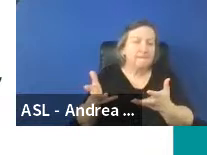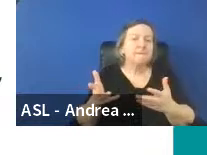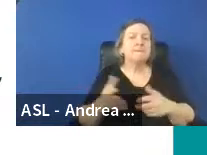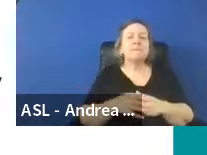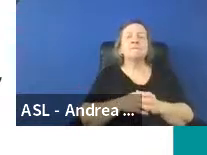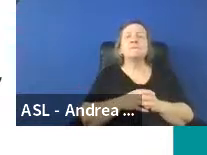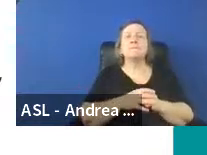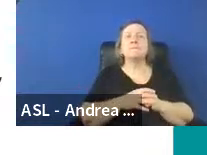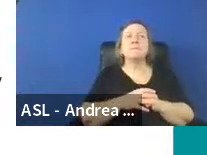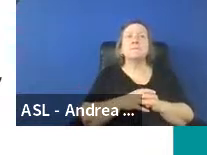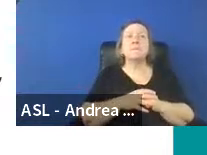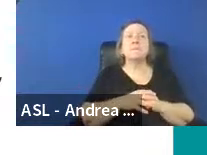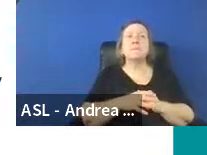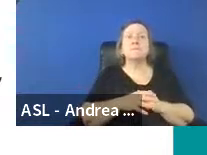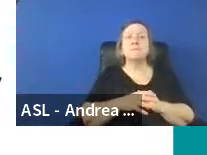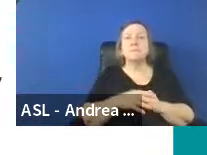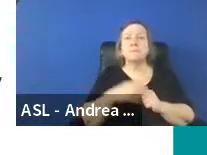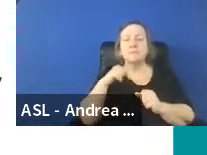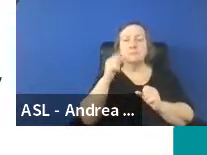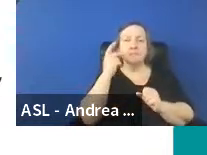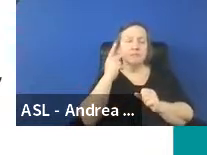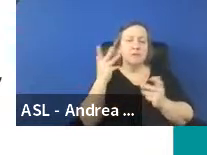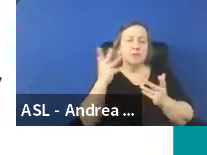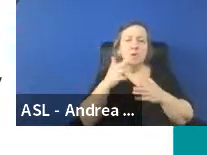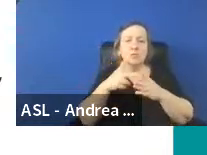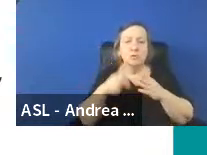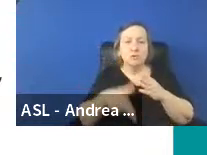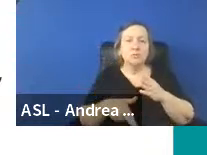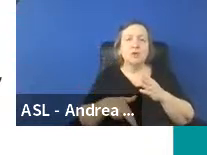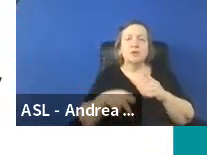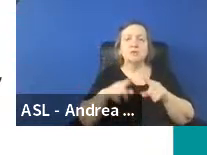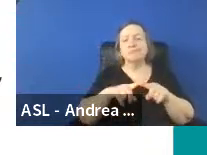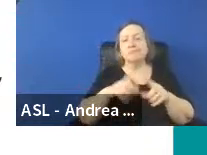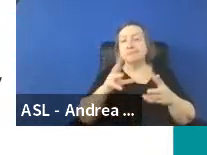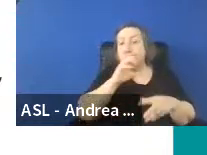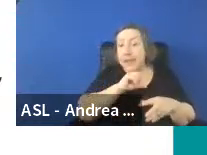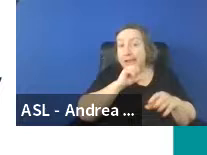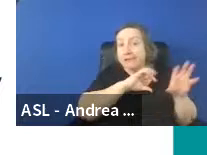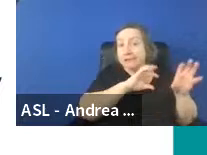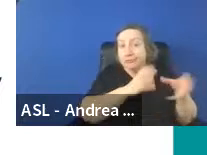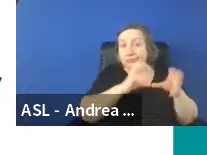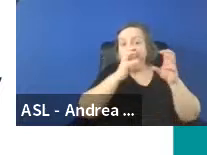at different responses based on age,